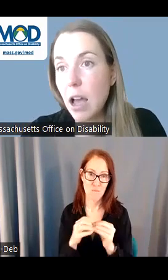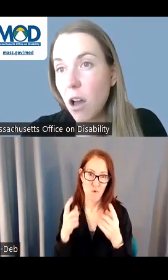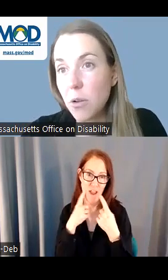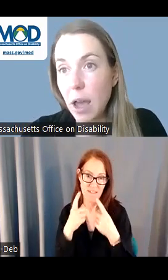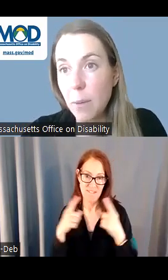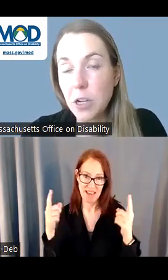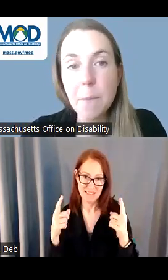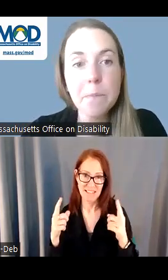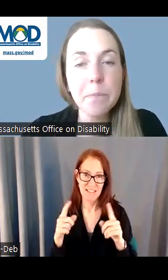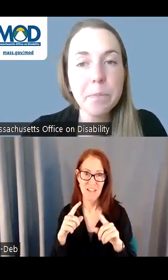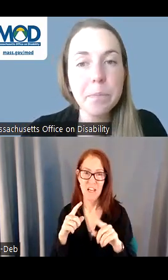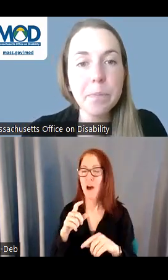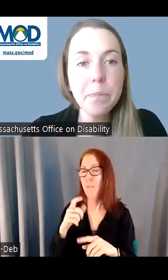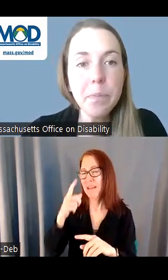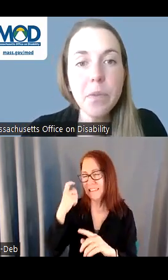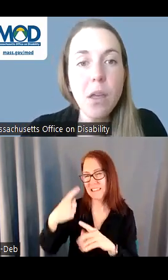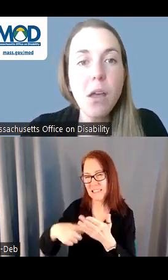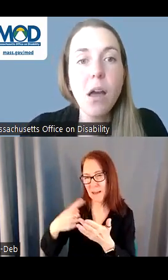relying on auto captioning.